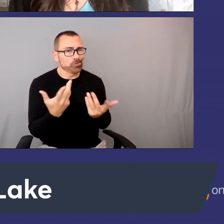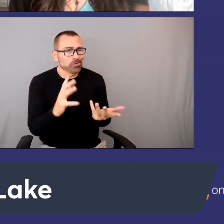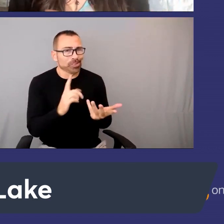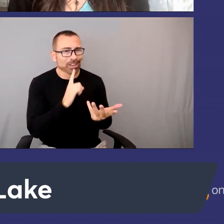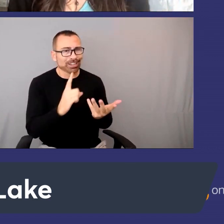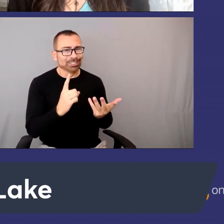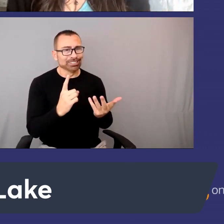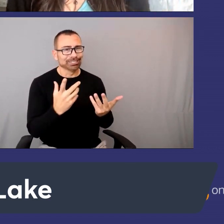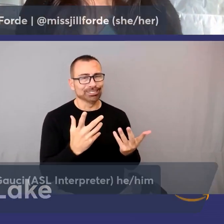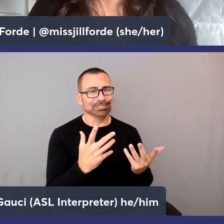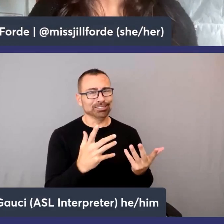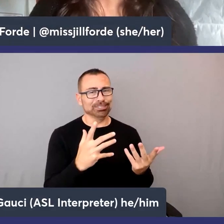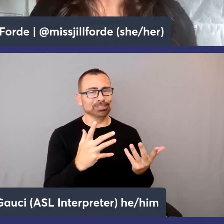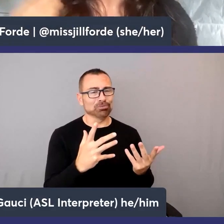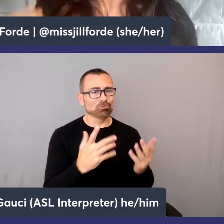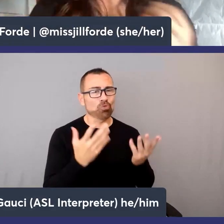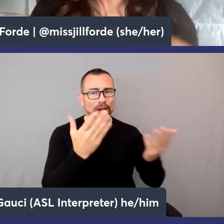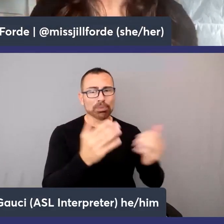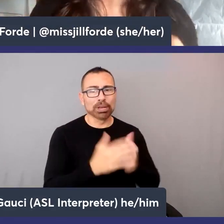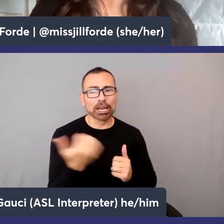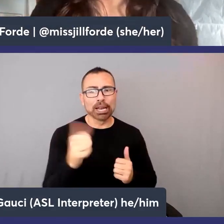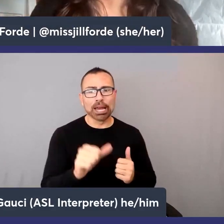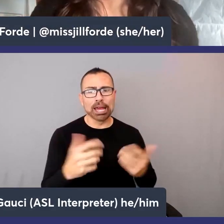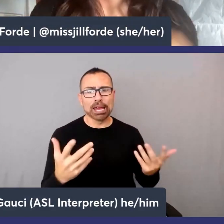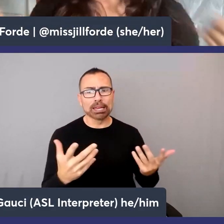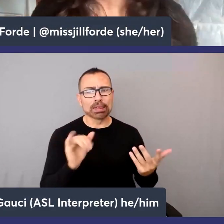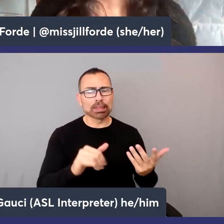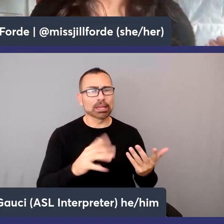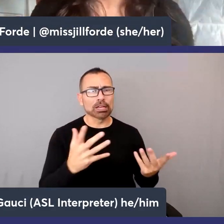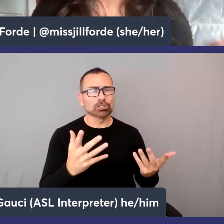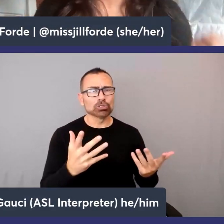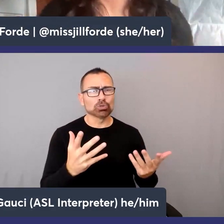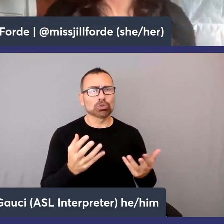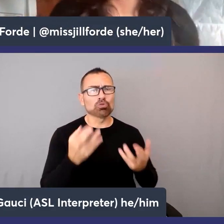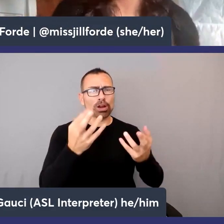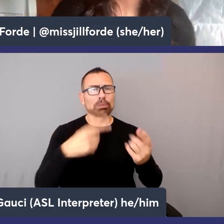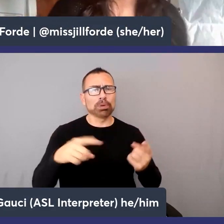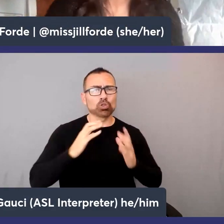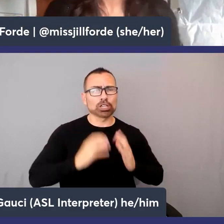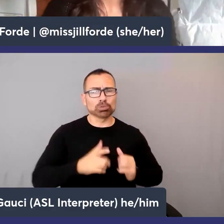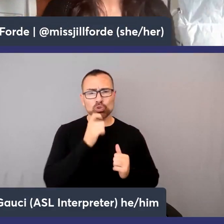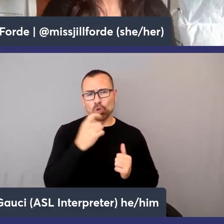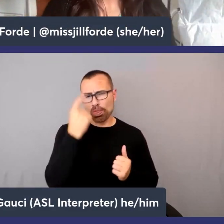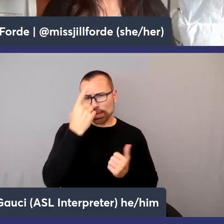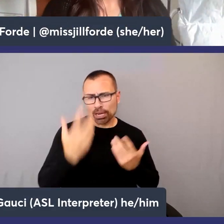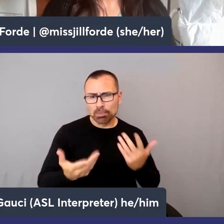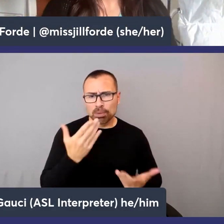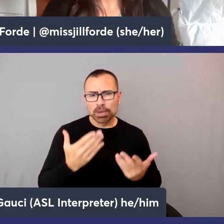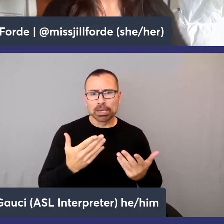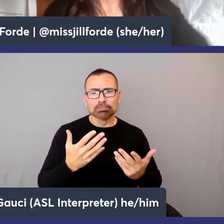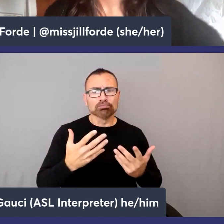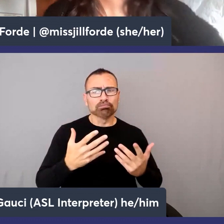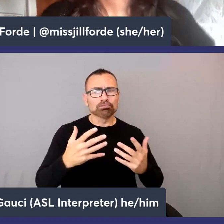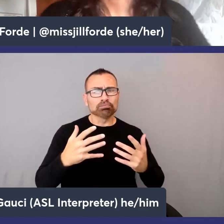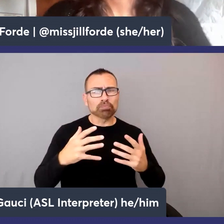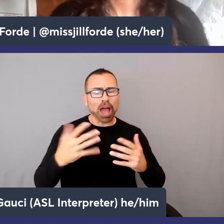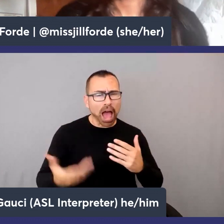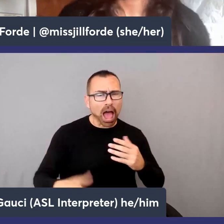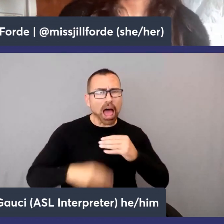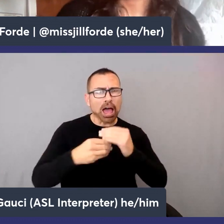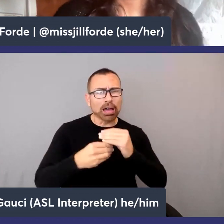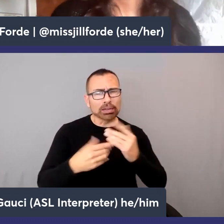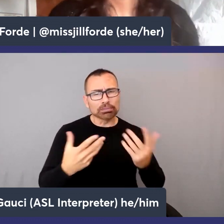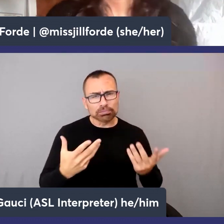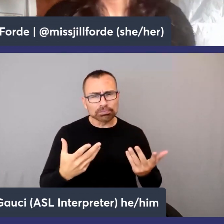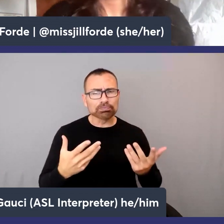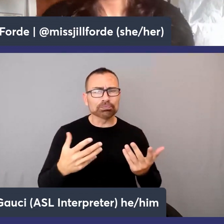any best practices as customers are thinking about how to implement Security Lake? Yeah, one of the things that